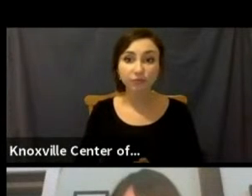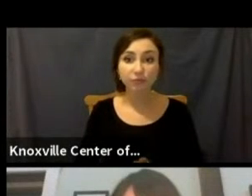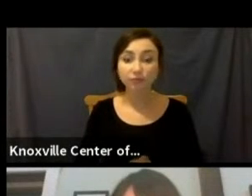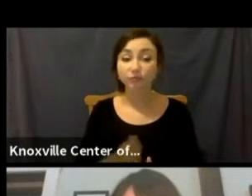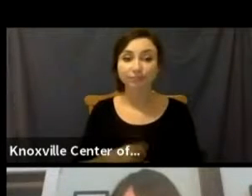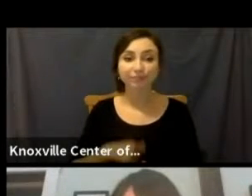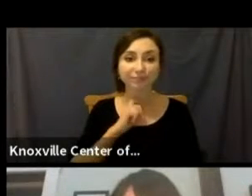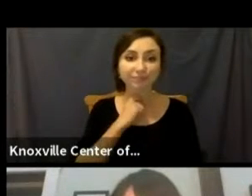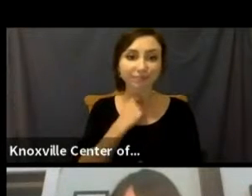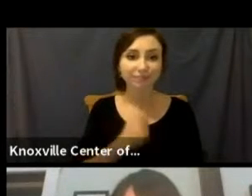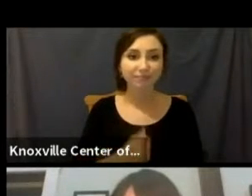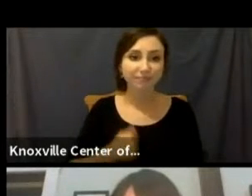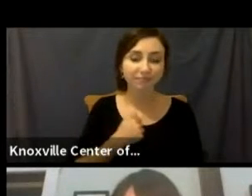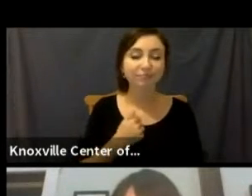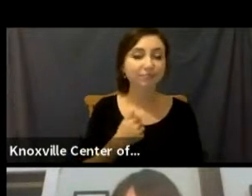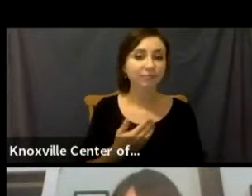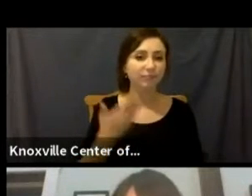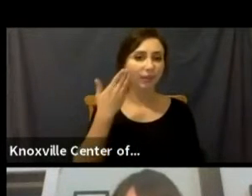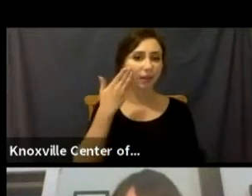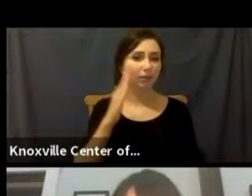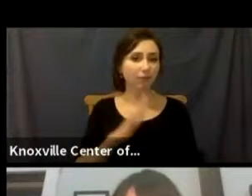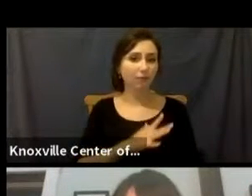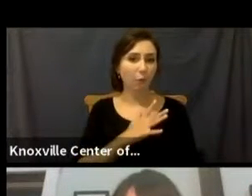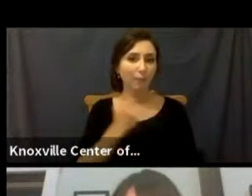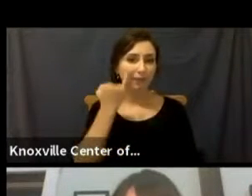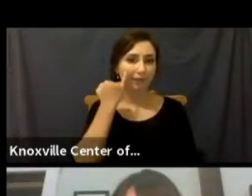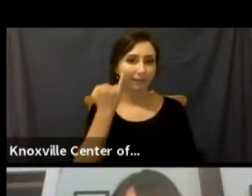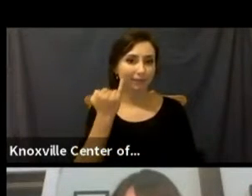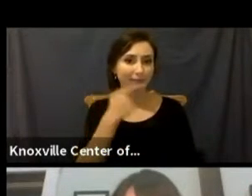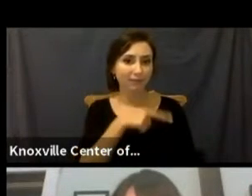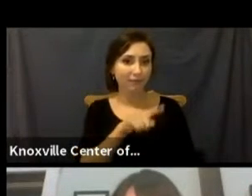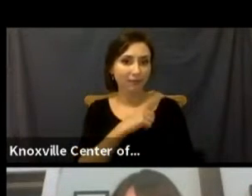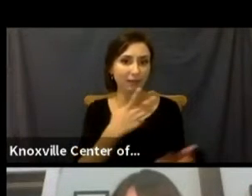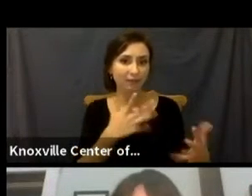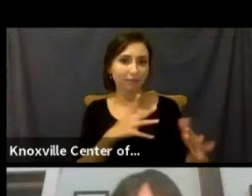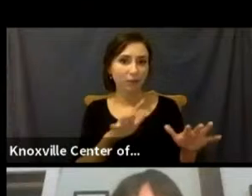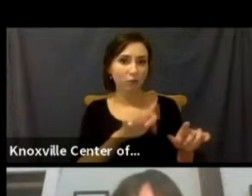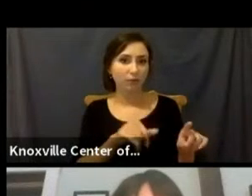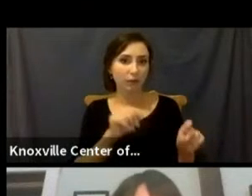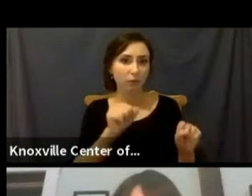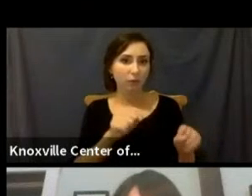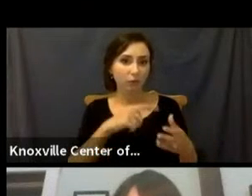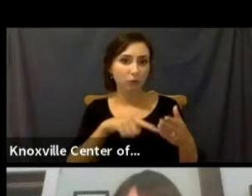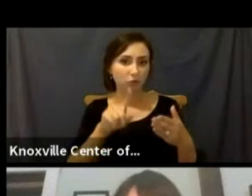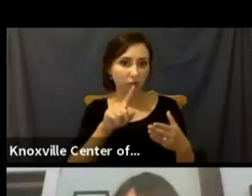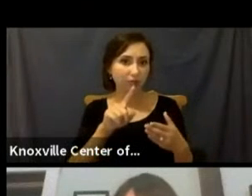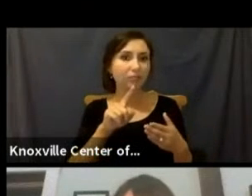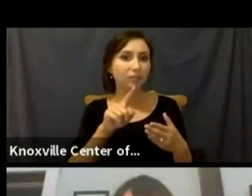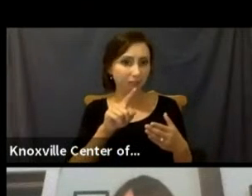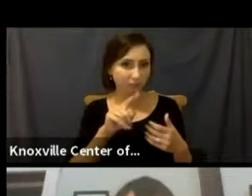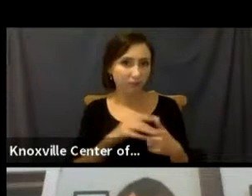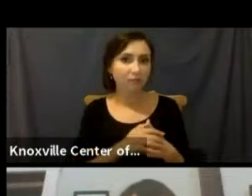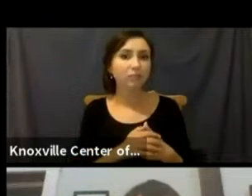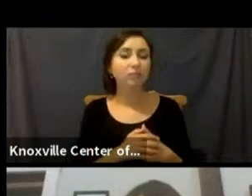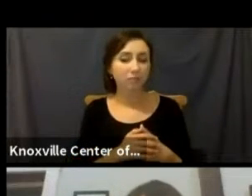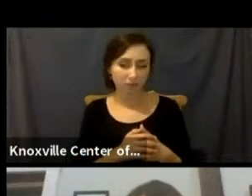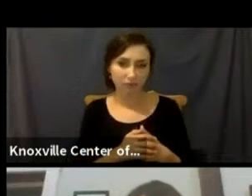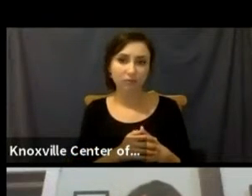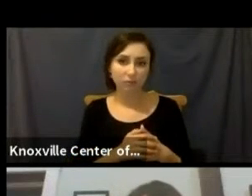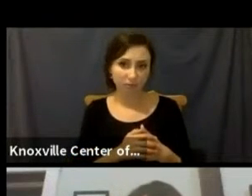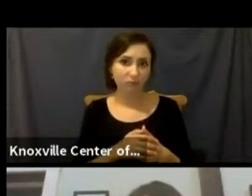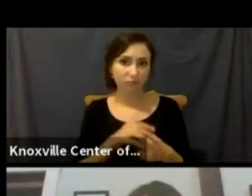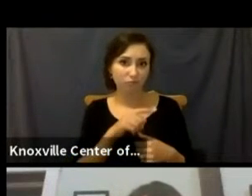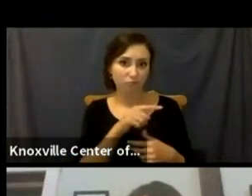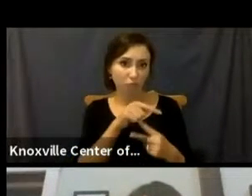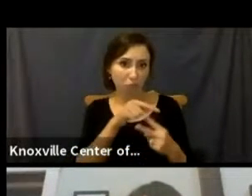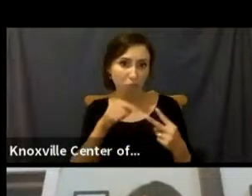Oh, I'm sorry. I don't know formally if they have. That's something we could check with both organizations, but I